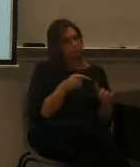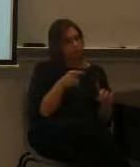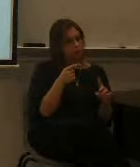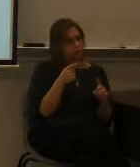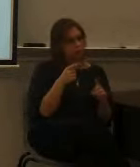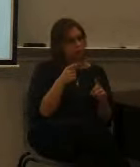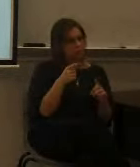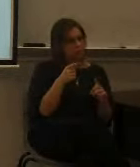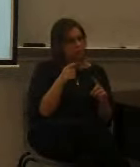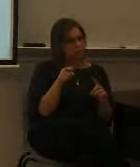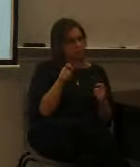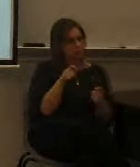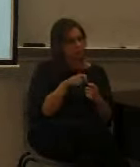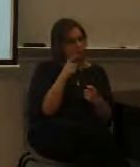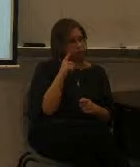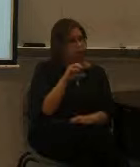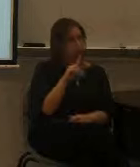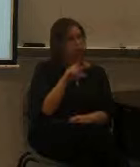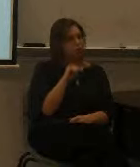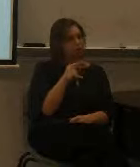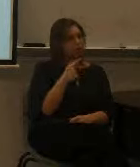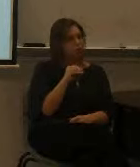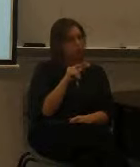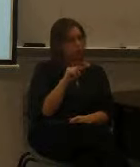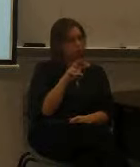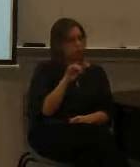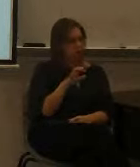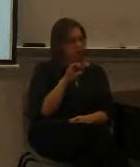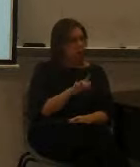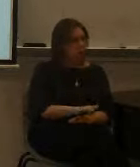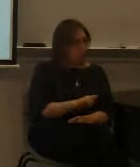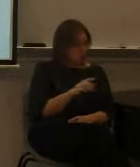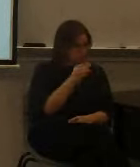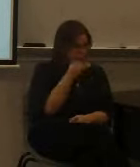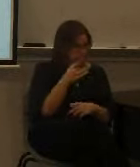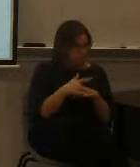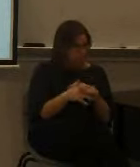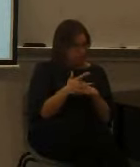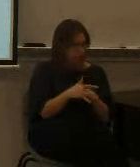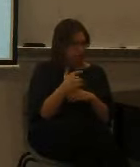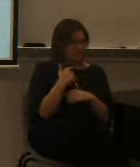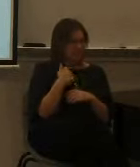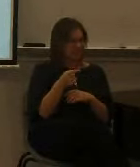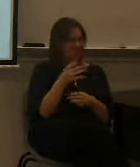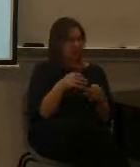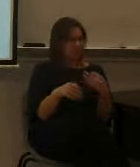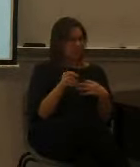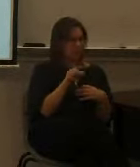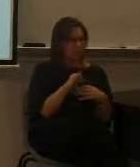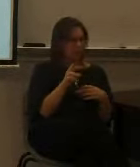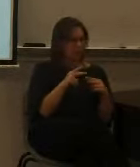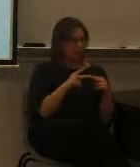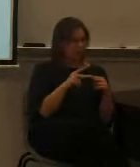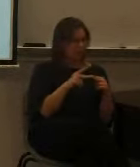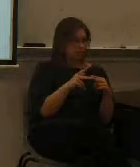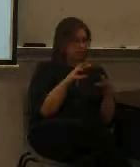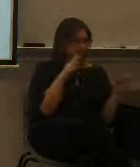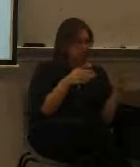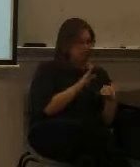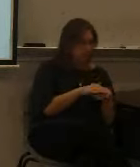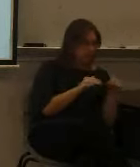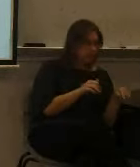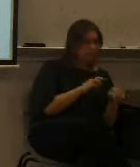oligotrophic environment, low concentrations of food. Again, we get these situations where there's these trade-offs, so you have to either specialize in one thing or